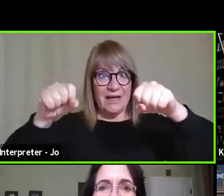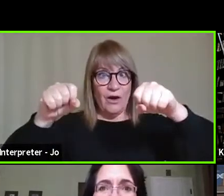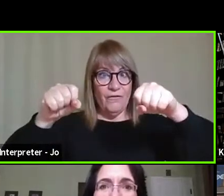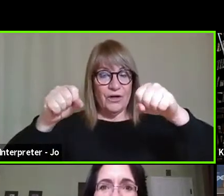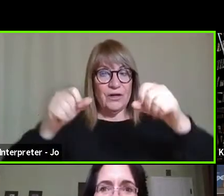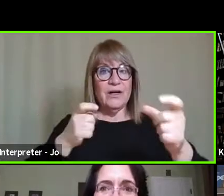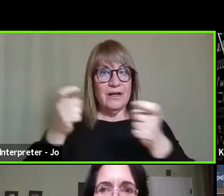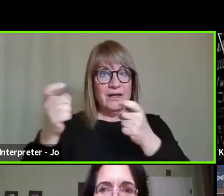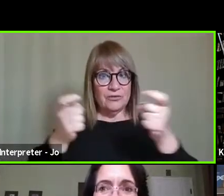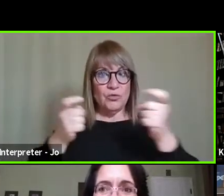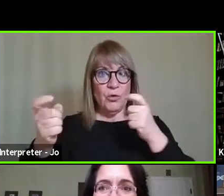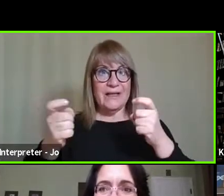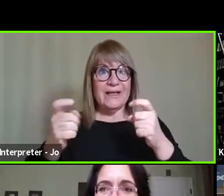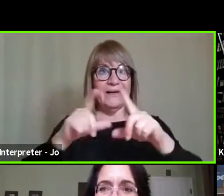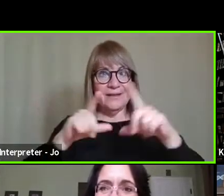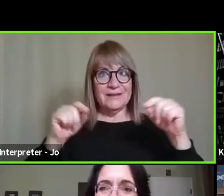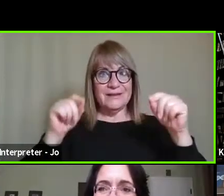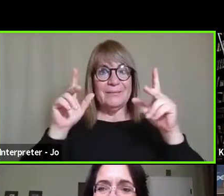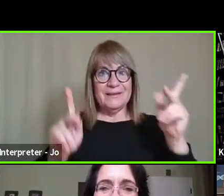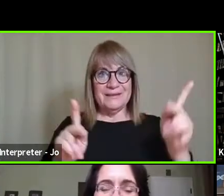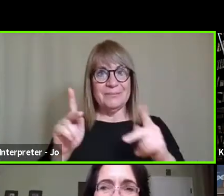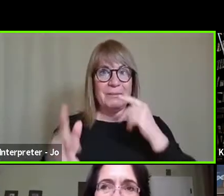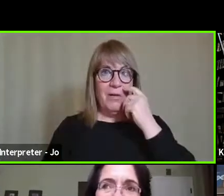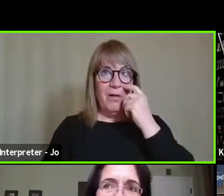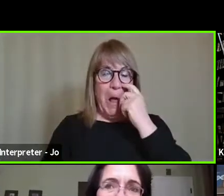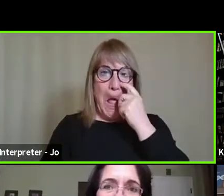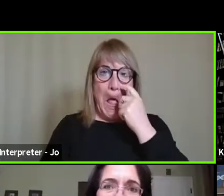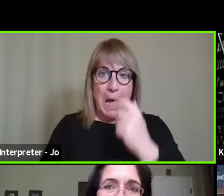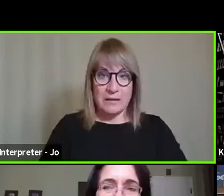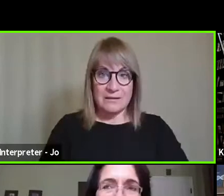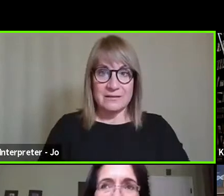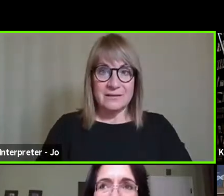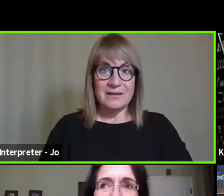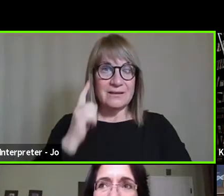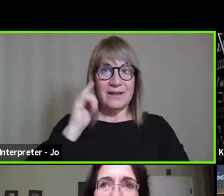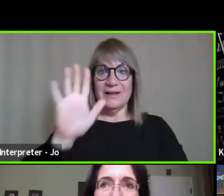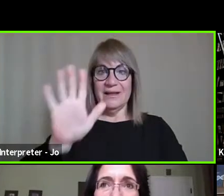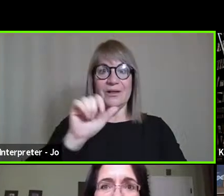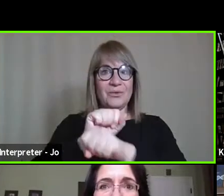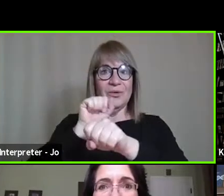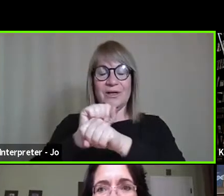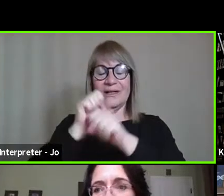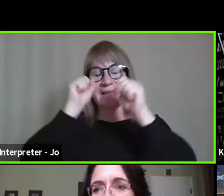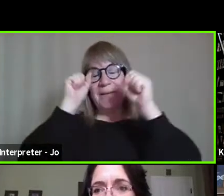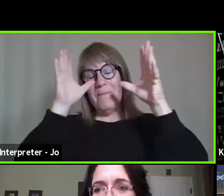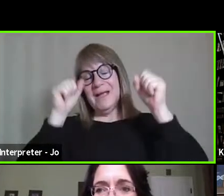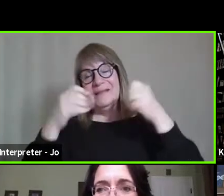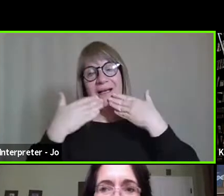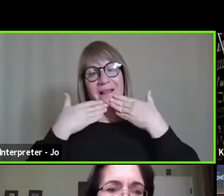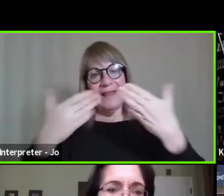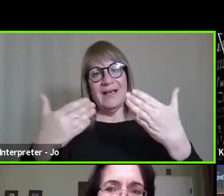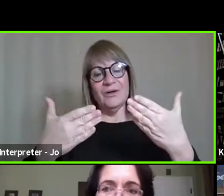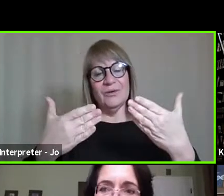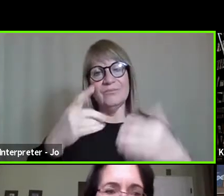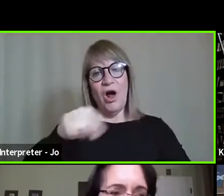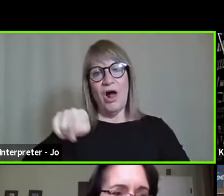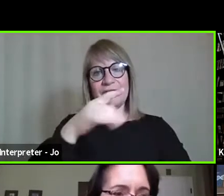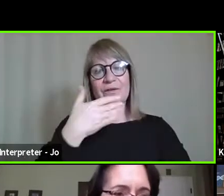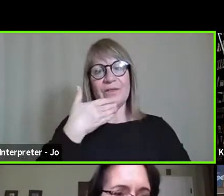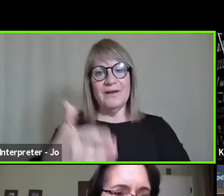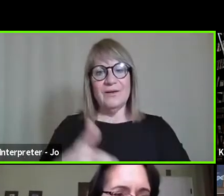controlling of these bodies right these so it's i think that the work that you're doing is amazing thank you to all of you